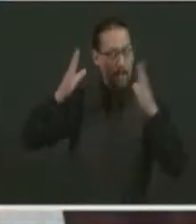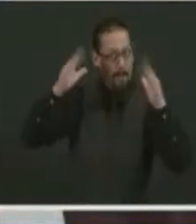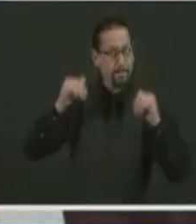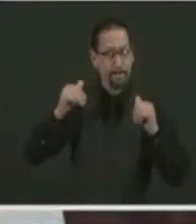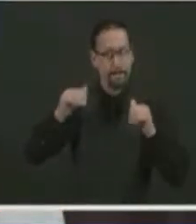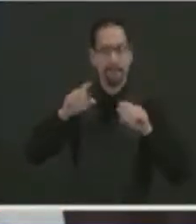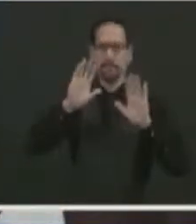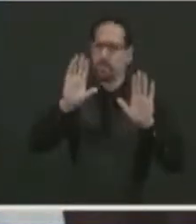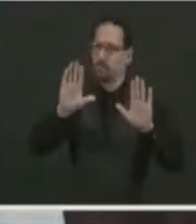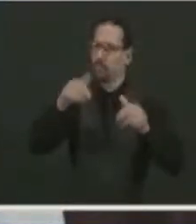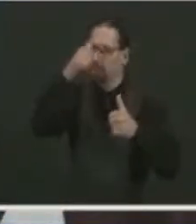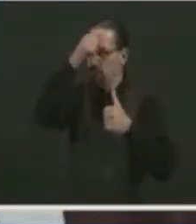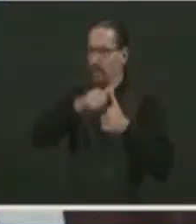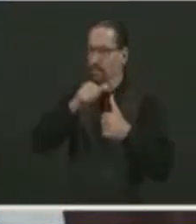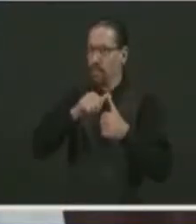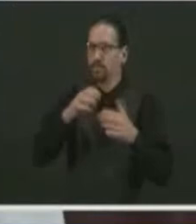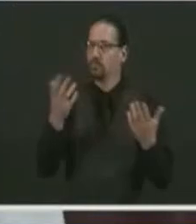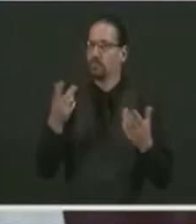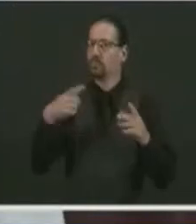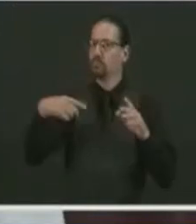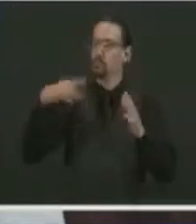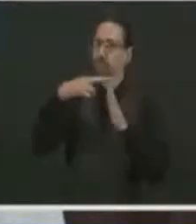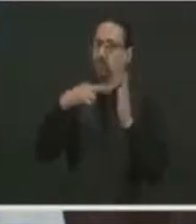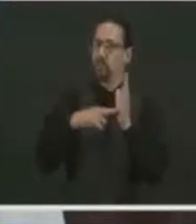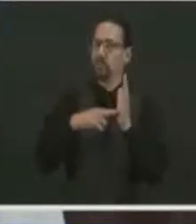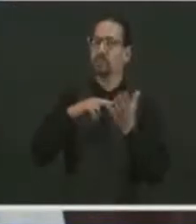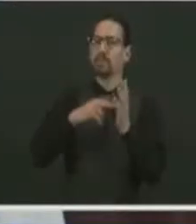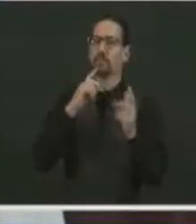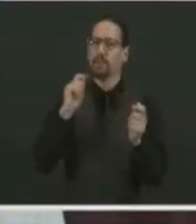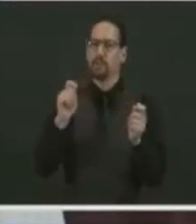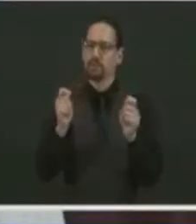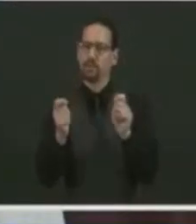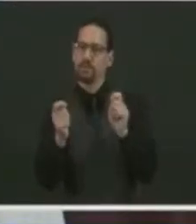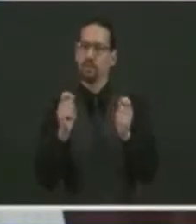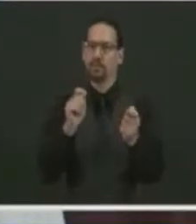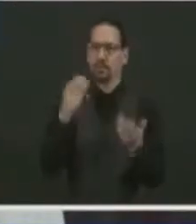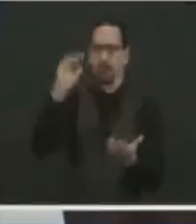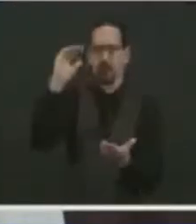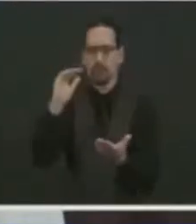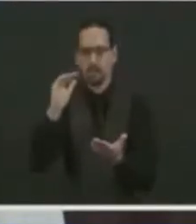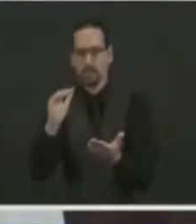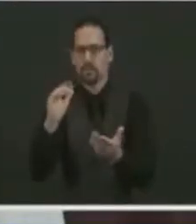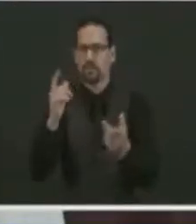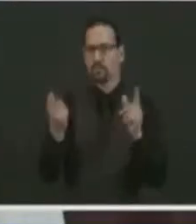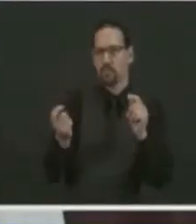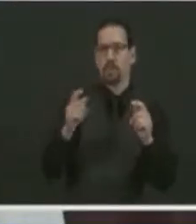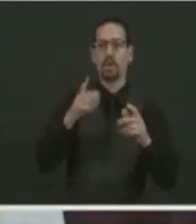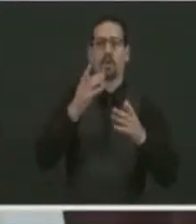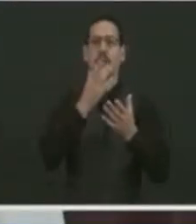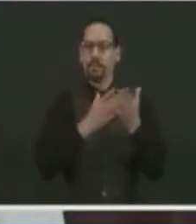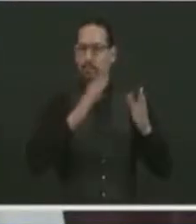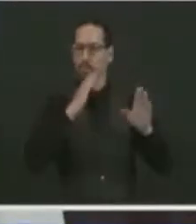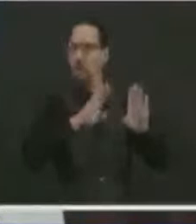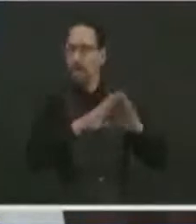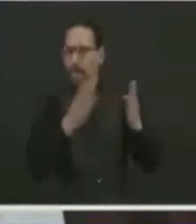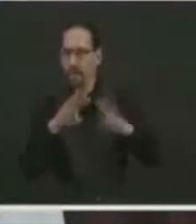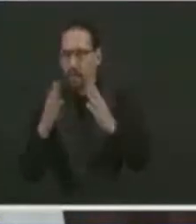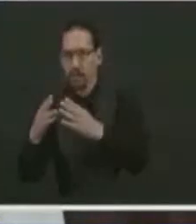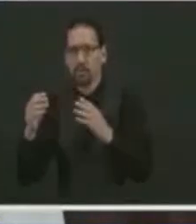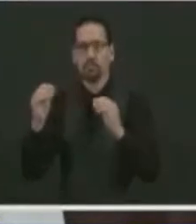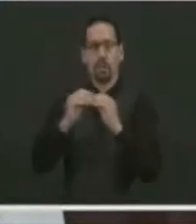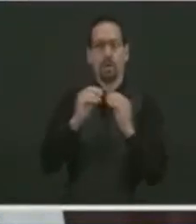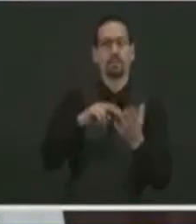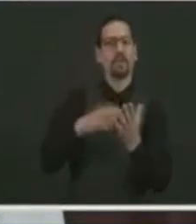big relaxing in the rules. We're going to see a broad reopening in some form or fashion in really every part of the